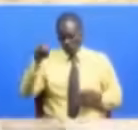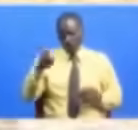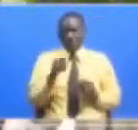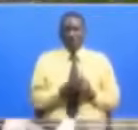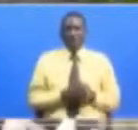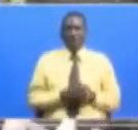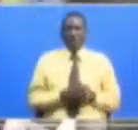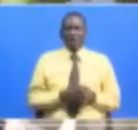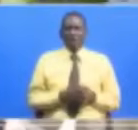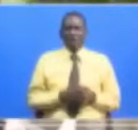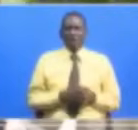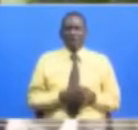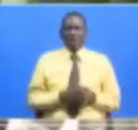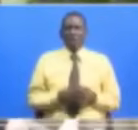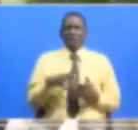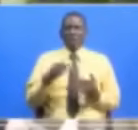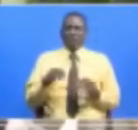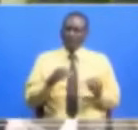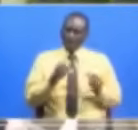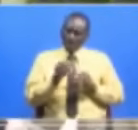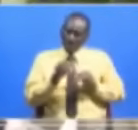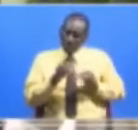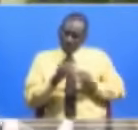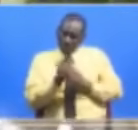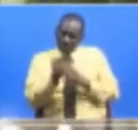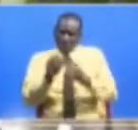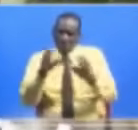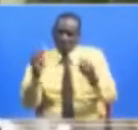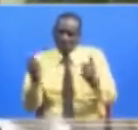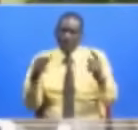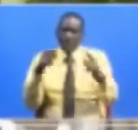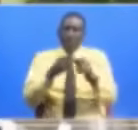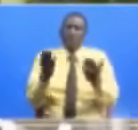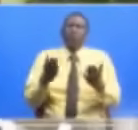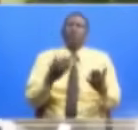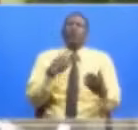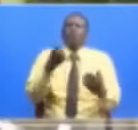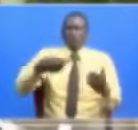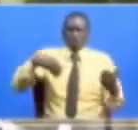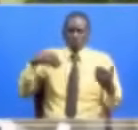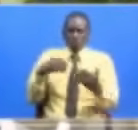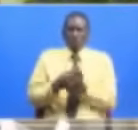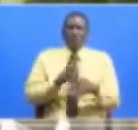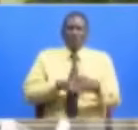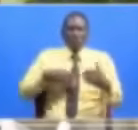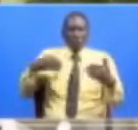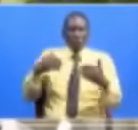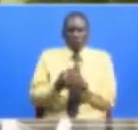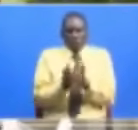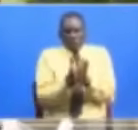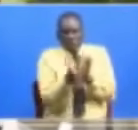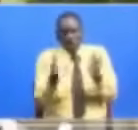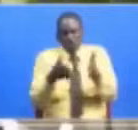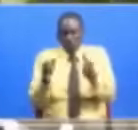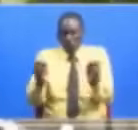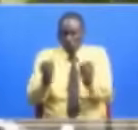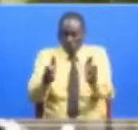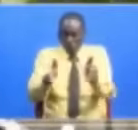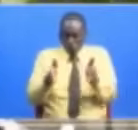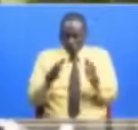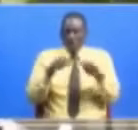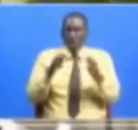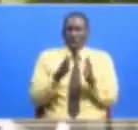found in this drainage. So mimi nikampeleka vizuri hadi huko kwenye alikuwa ananiambia tufike. So kufika hapo junction ya kwenda mochari na kwenda